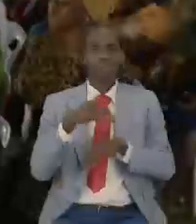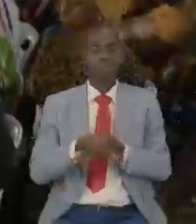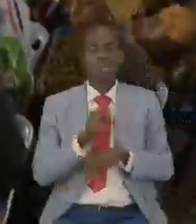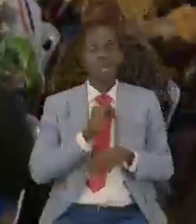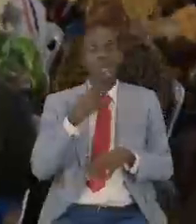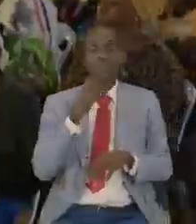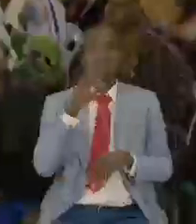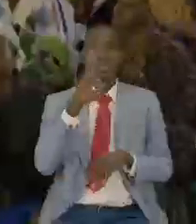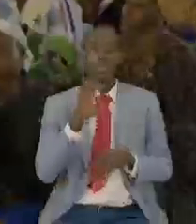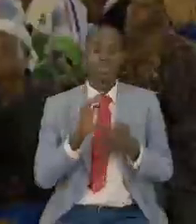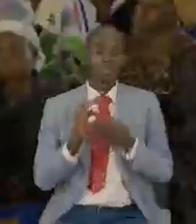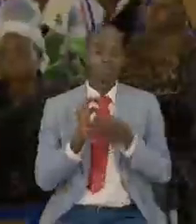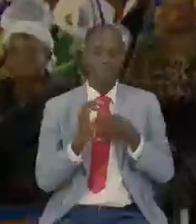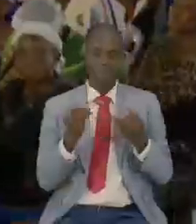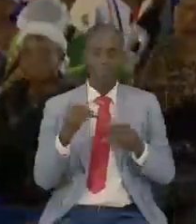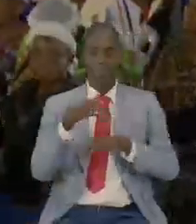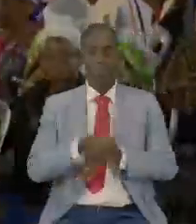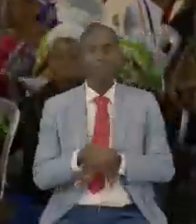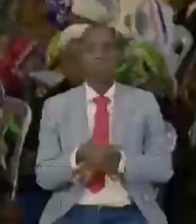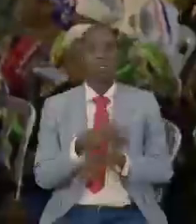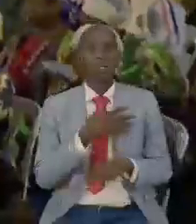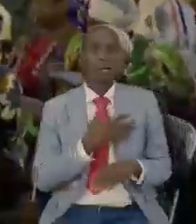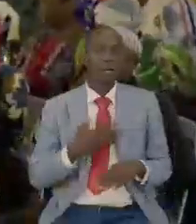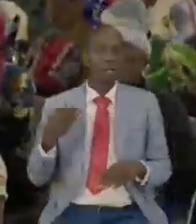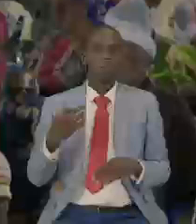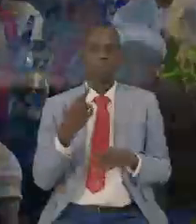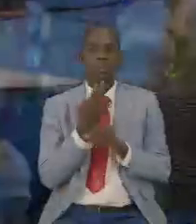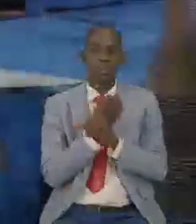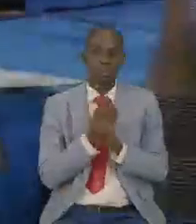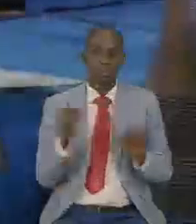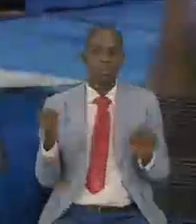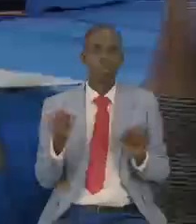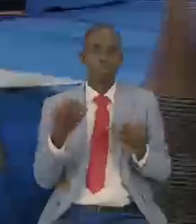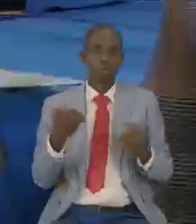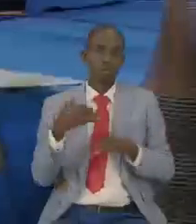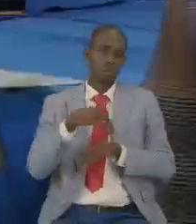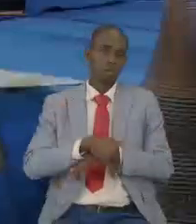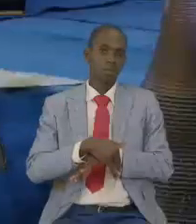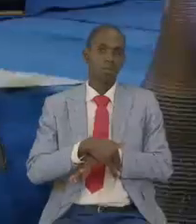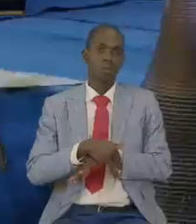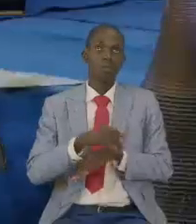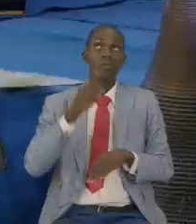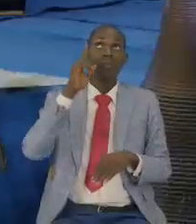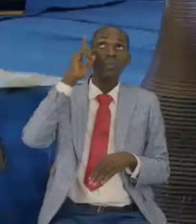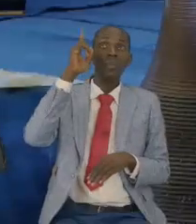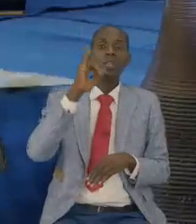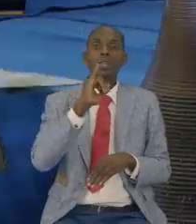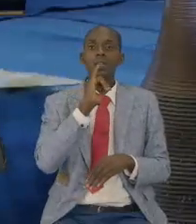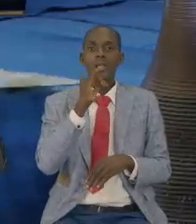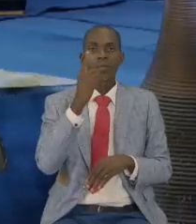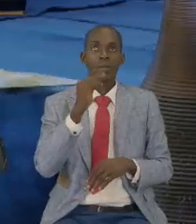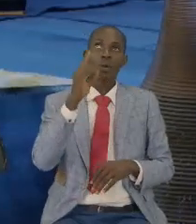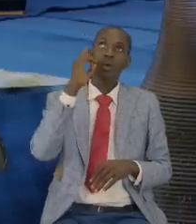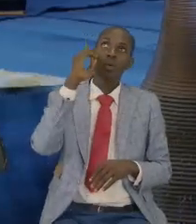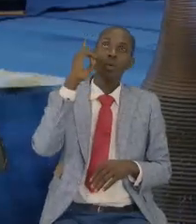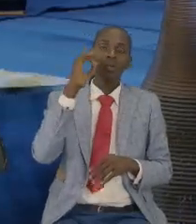and redemption tonight. He is the one that has paid the price for you.